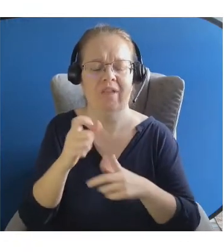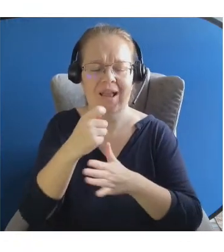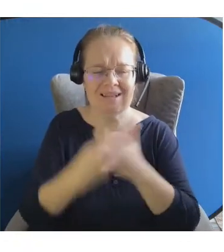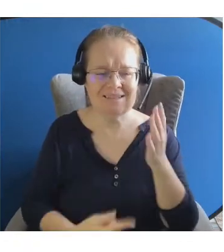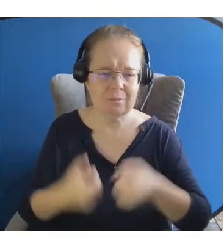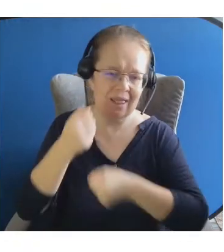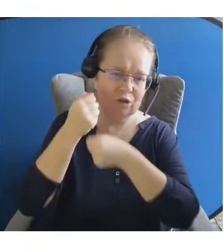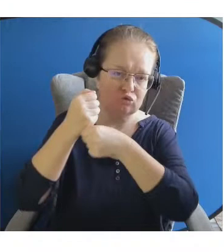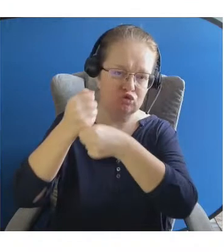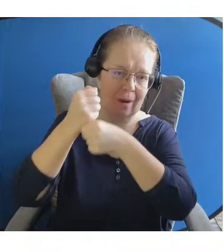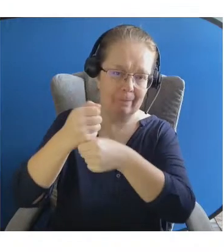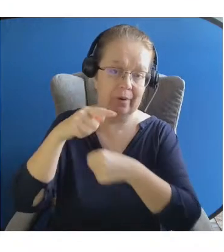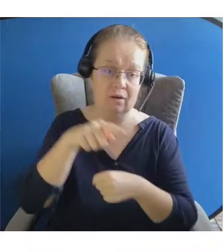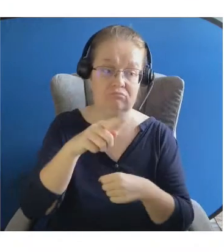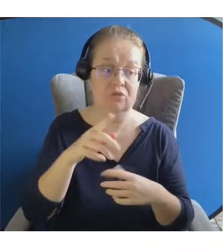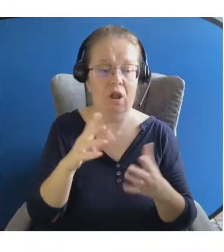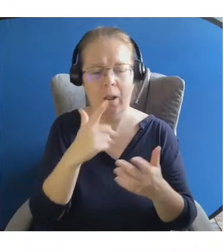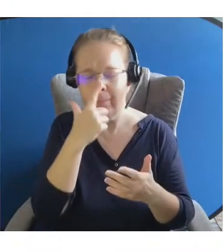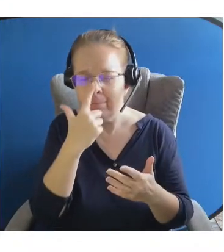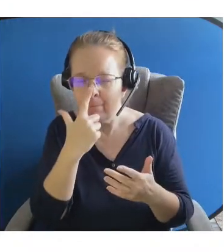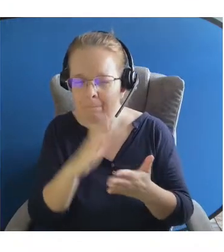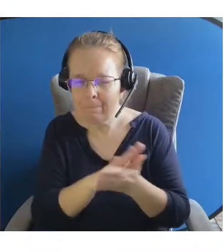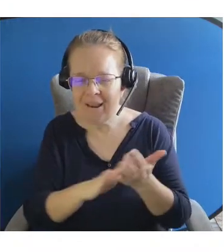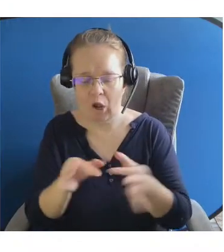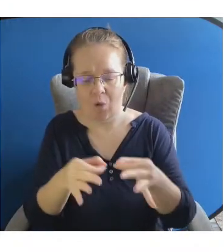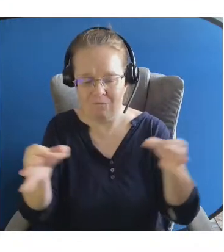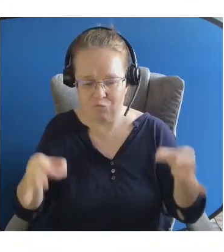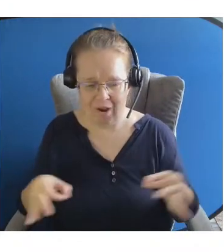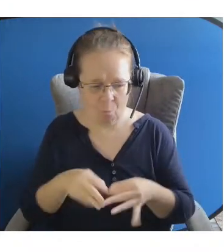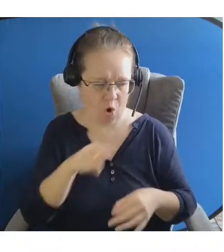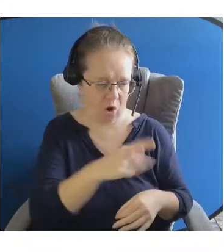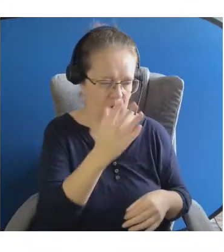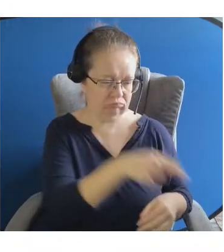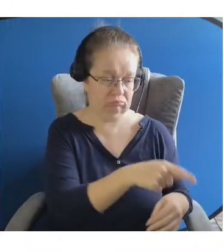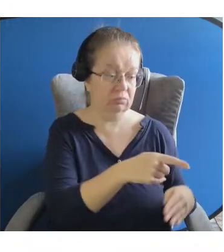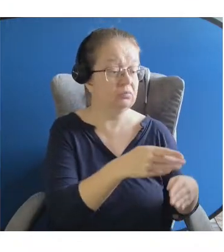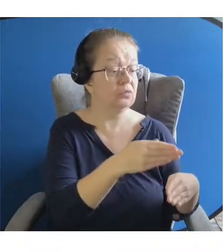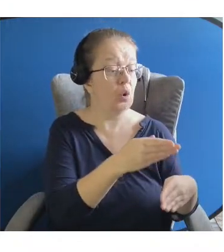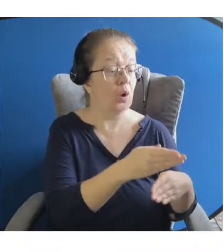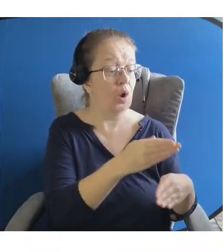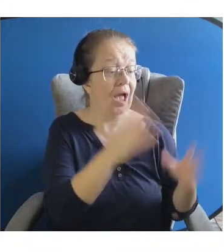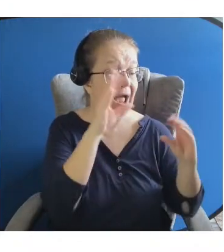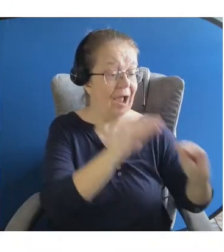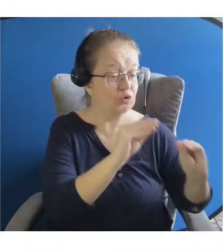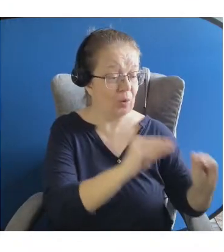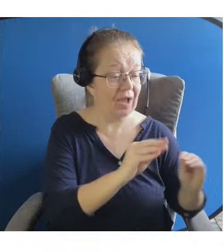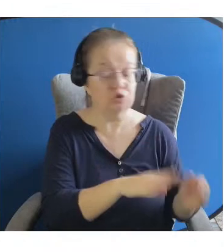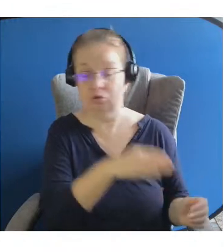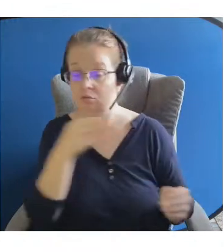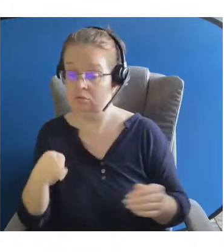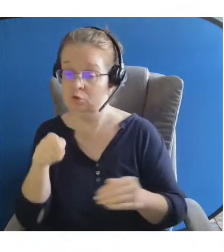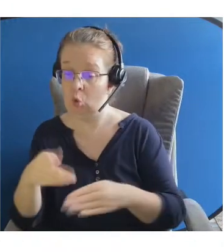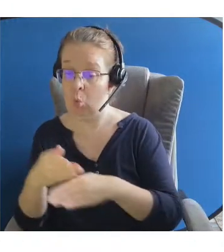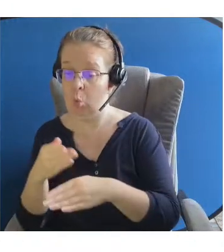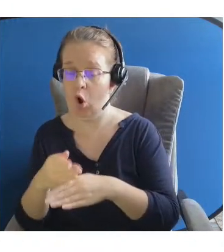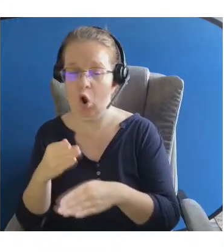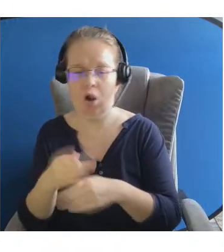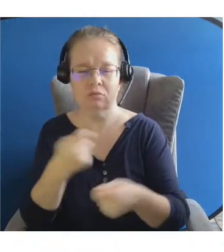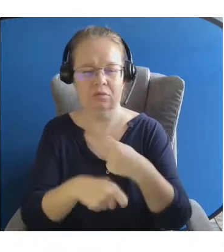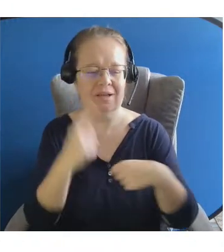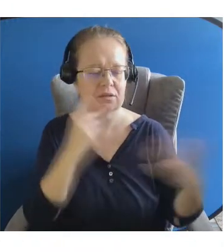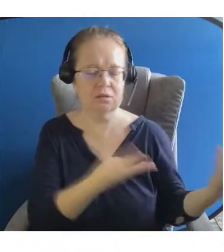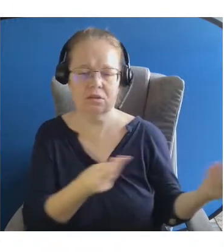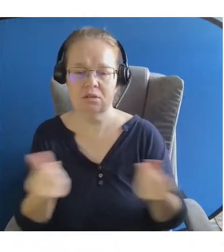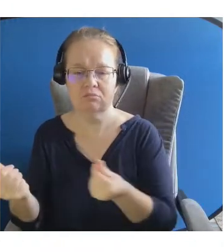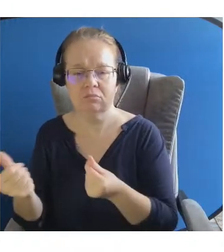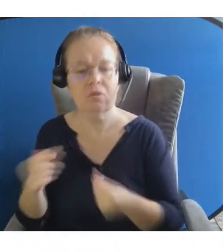comprehensive framework to help people move from education system into a job and a career. At the moment, when students